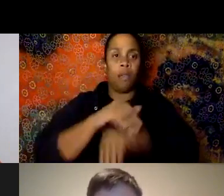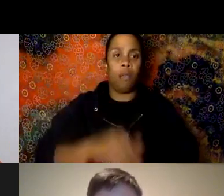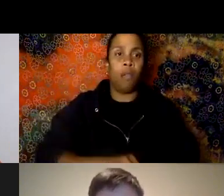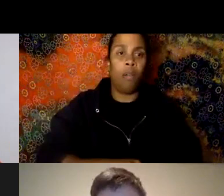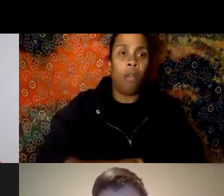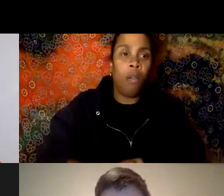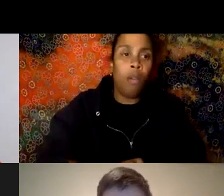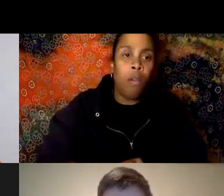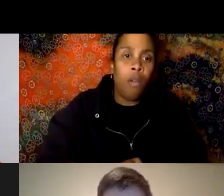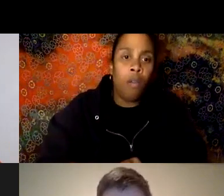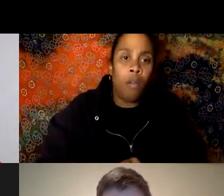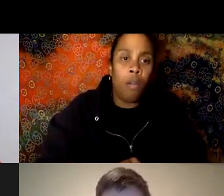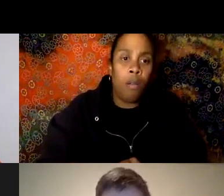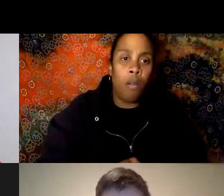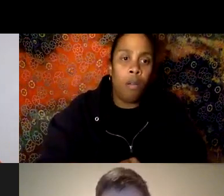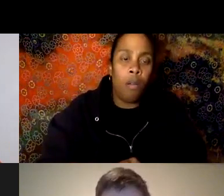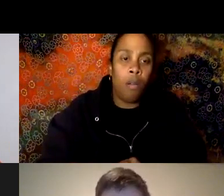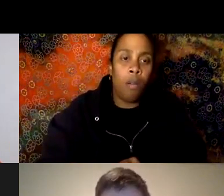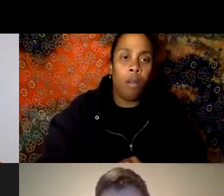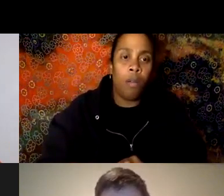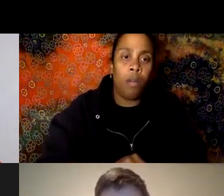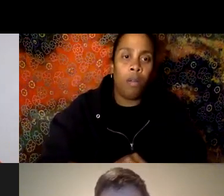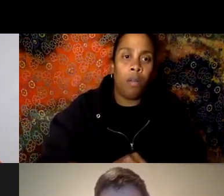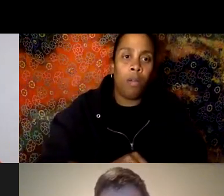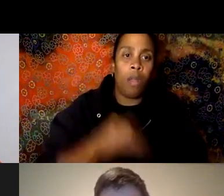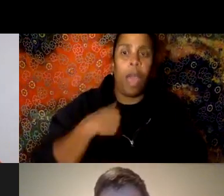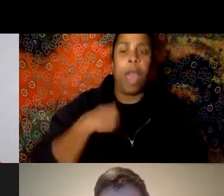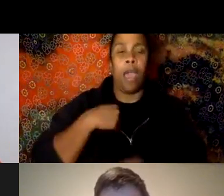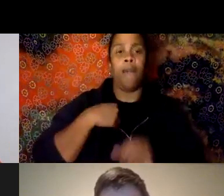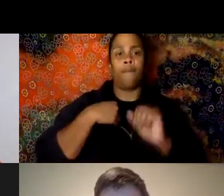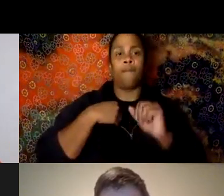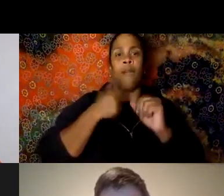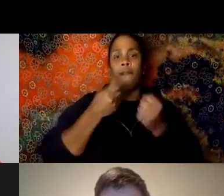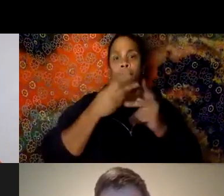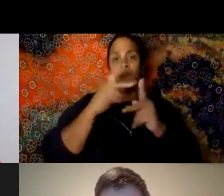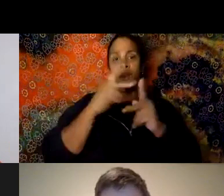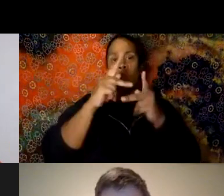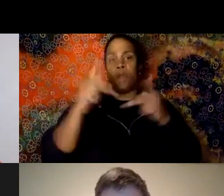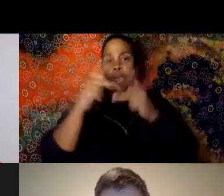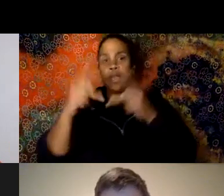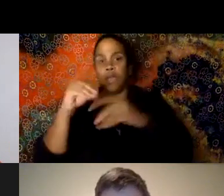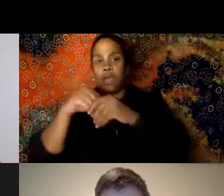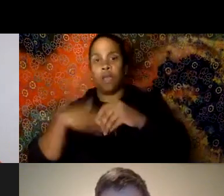called Sovereignty and the Sacred Art of Channeling. And there's still a few spaces left, and you can find me at